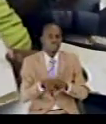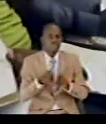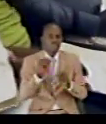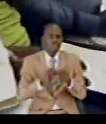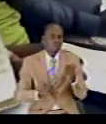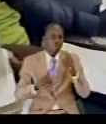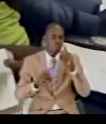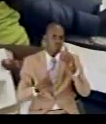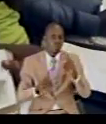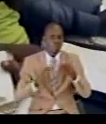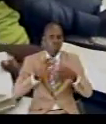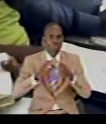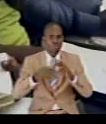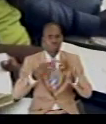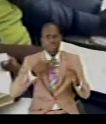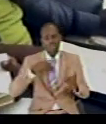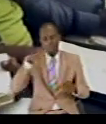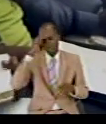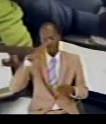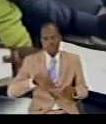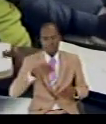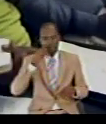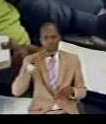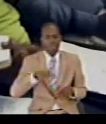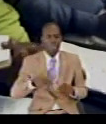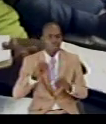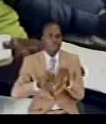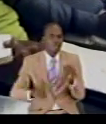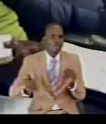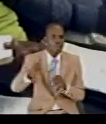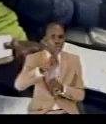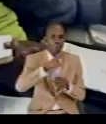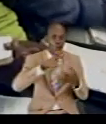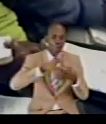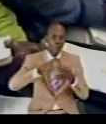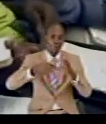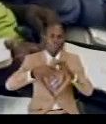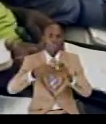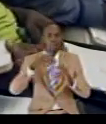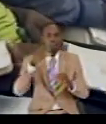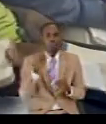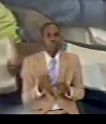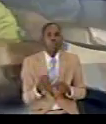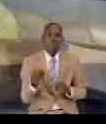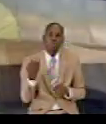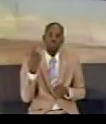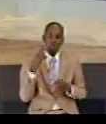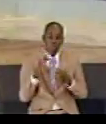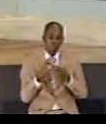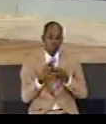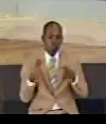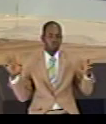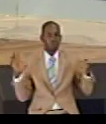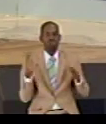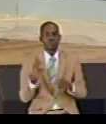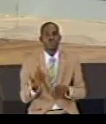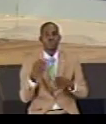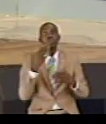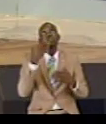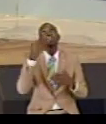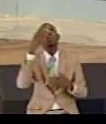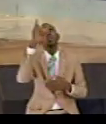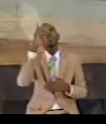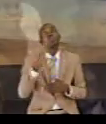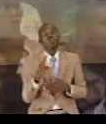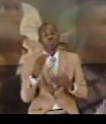bands, my boy, my girl, everyone's bands were loose. Thank God, today